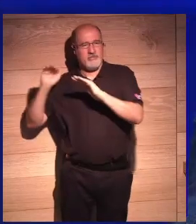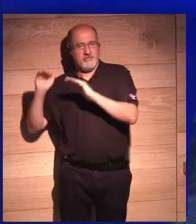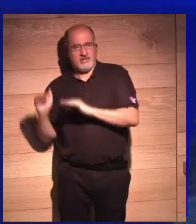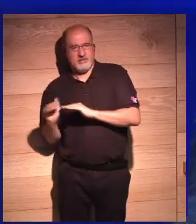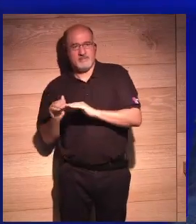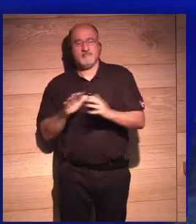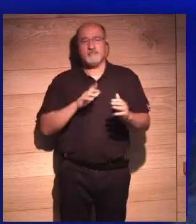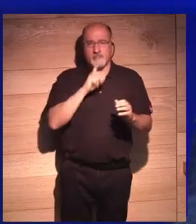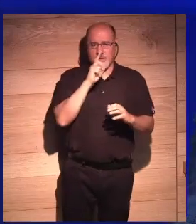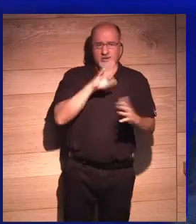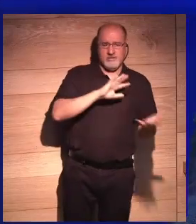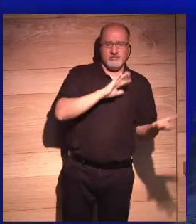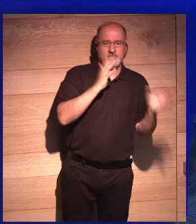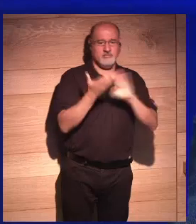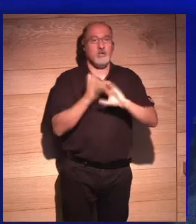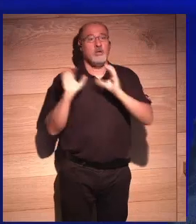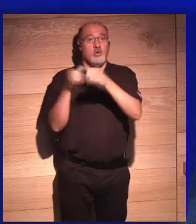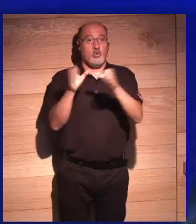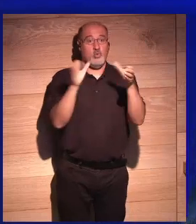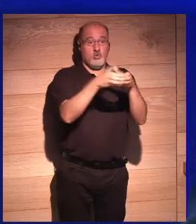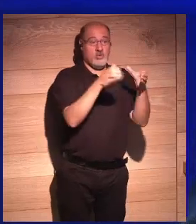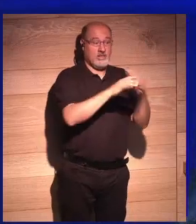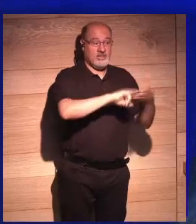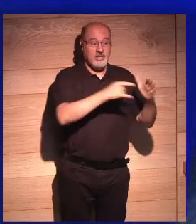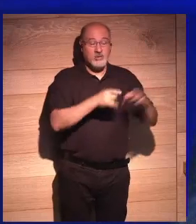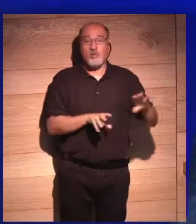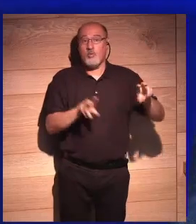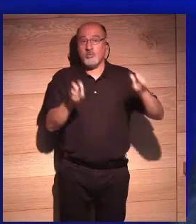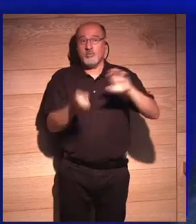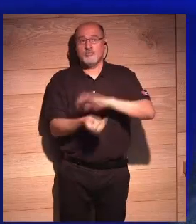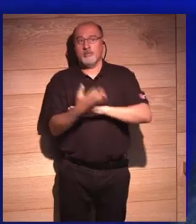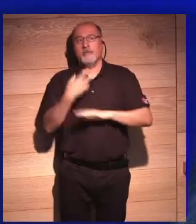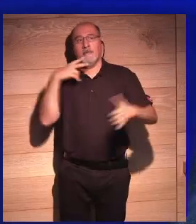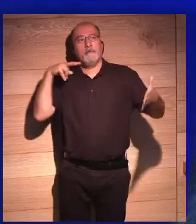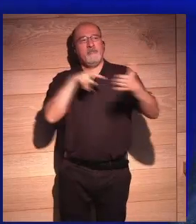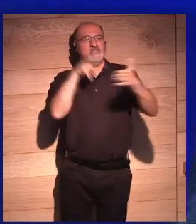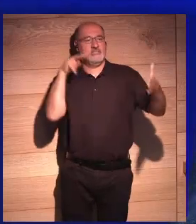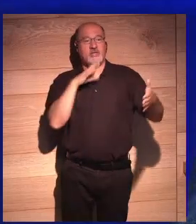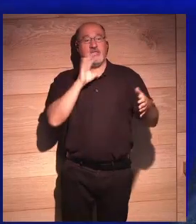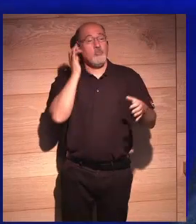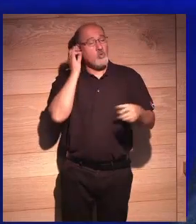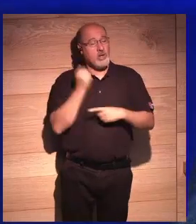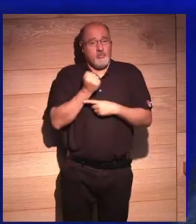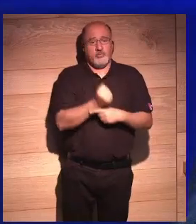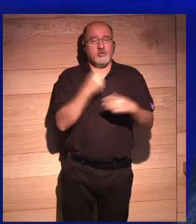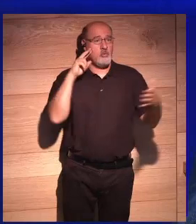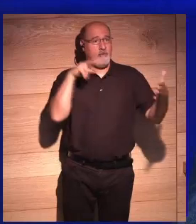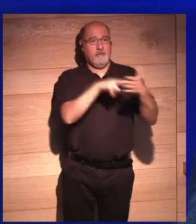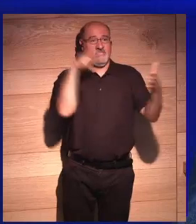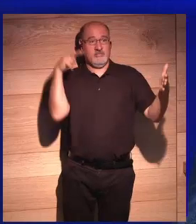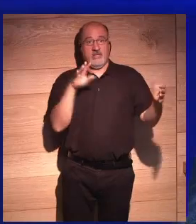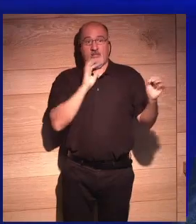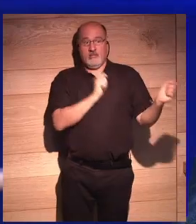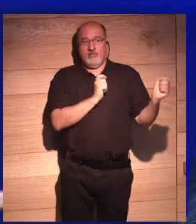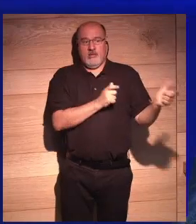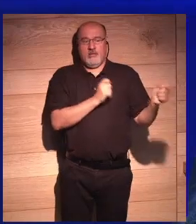been several years underway, but of course there has been a growth in terms of technological communities that supported